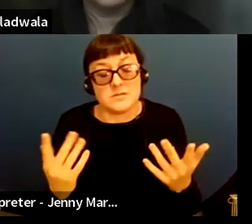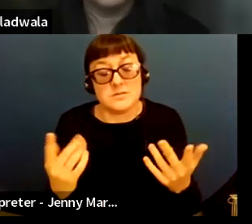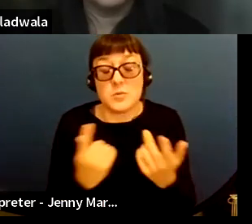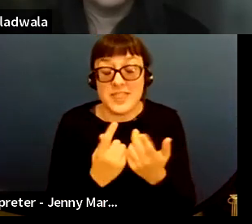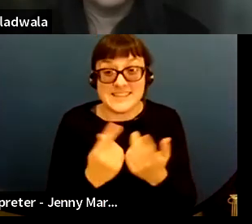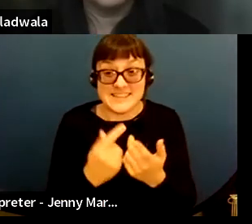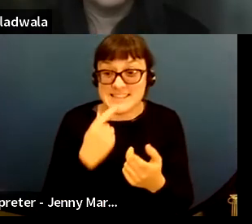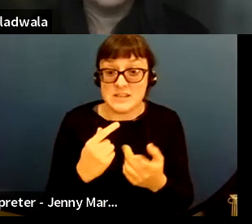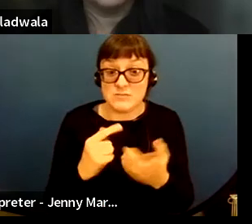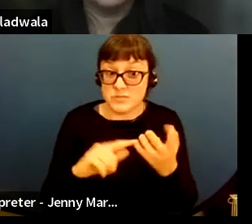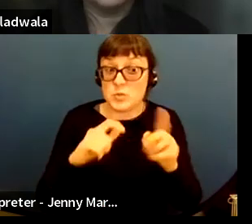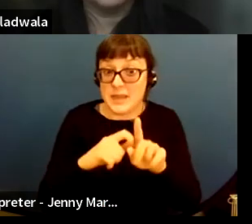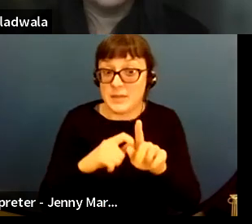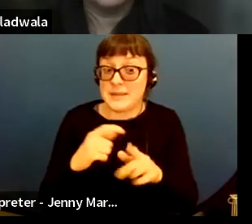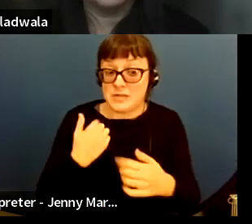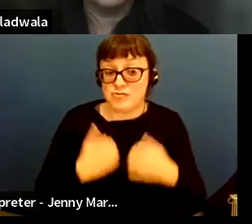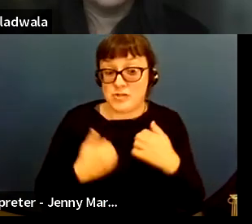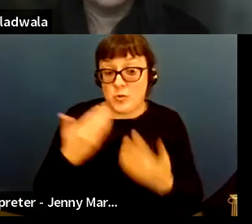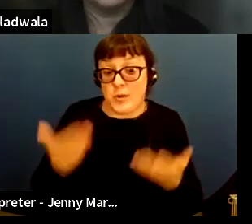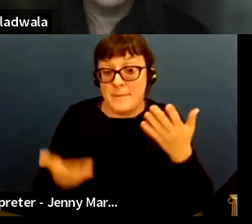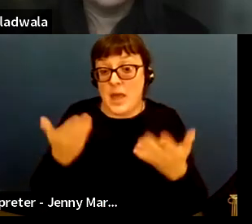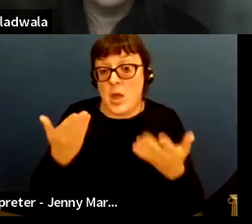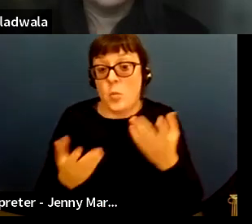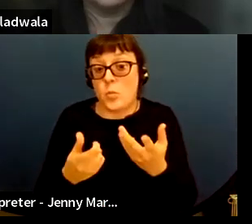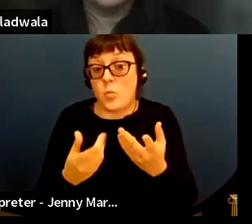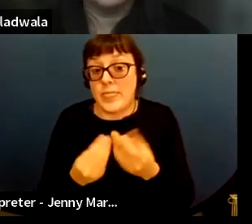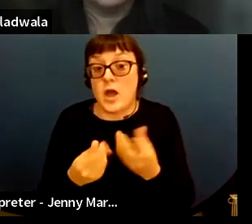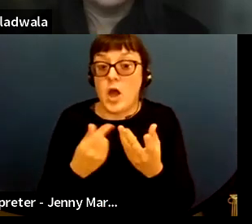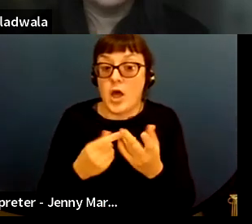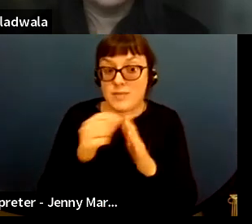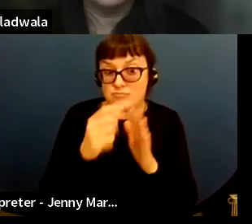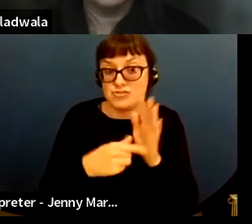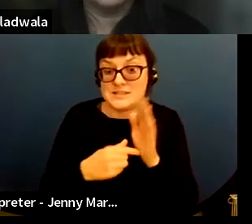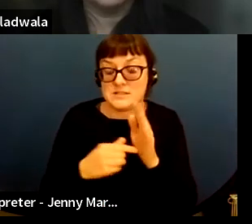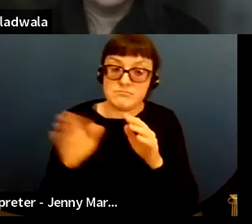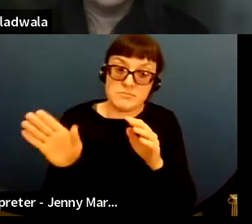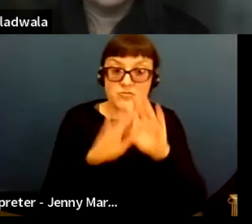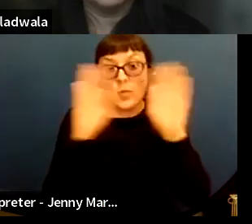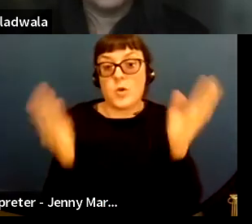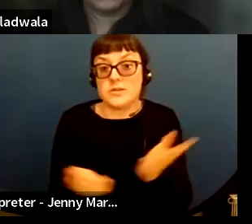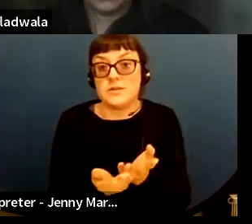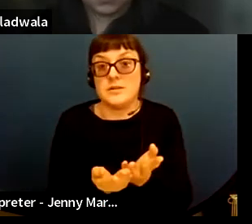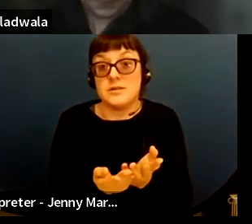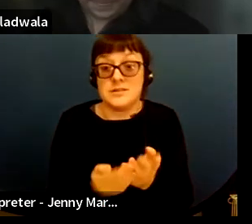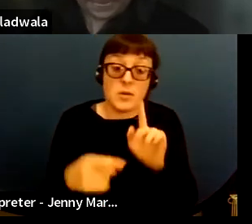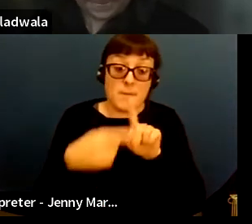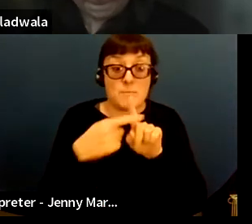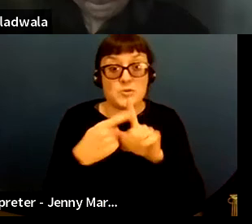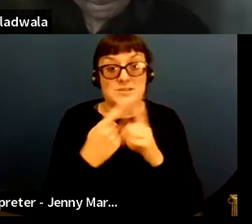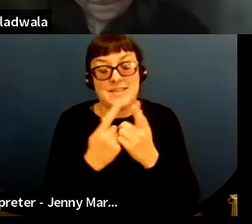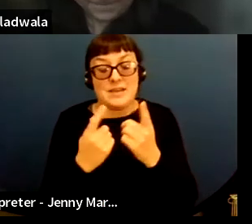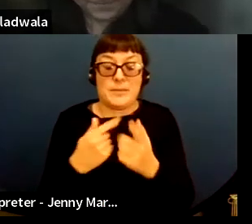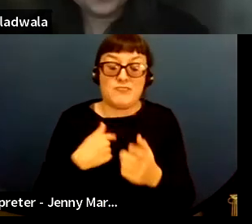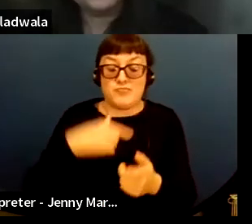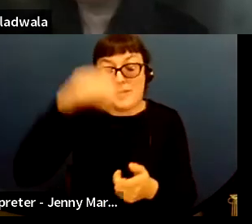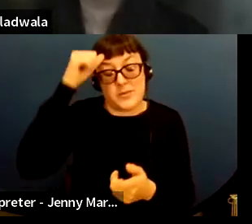in the UK would be good to sort of compare and contrast with other initiatives. So that's a positive I've taken away.